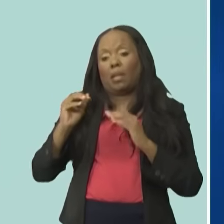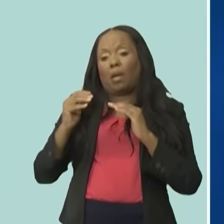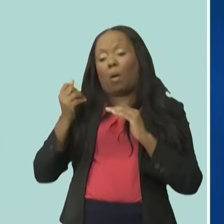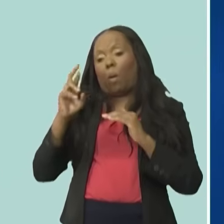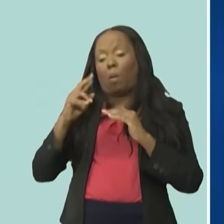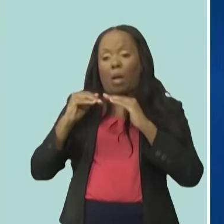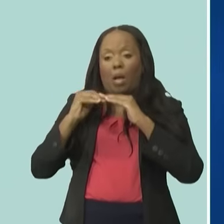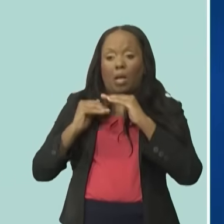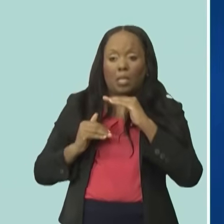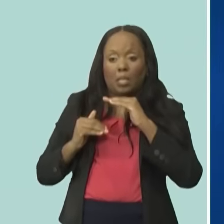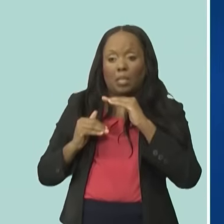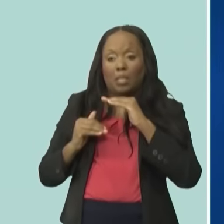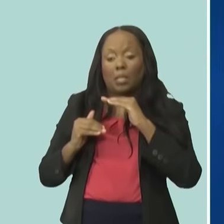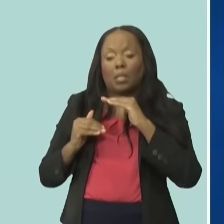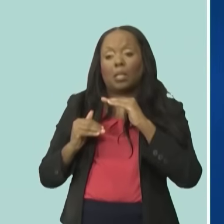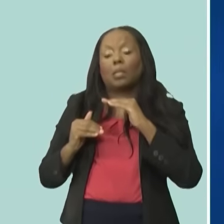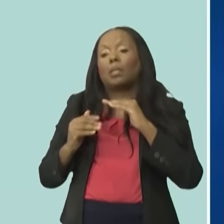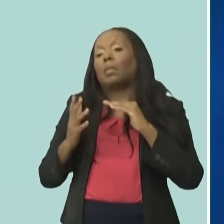previous years.